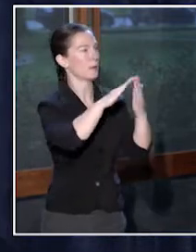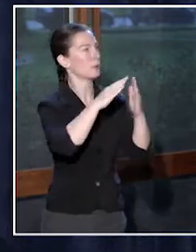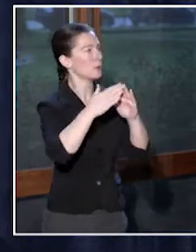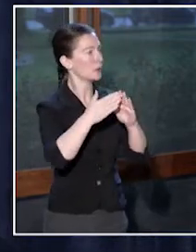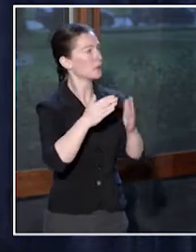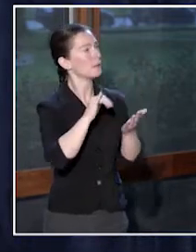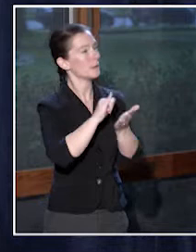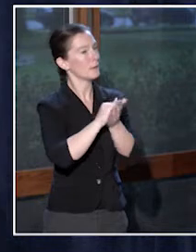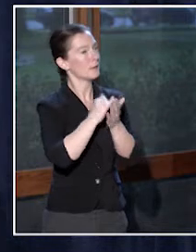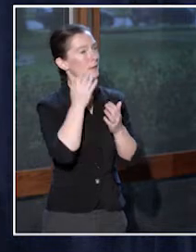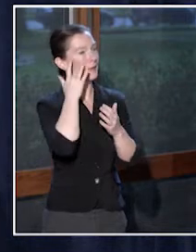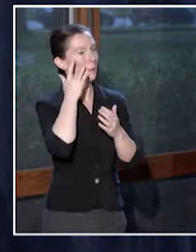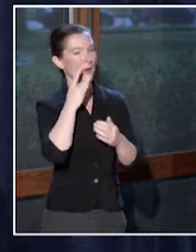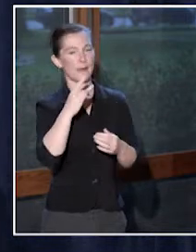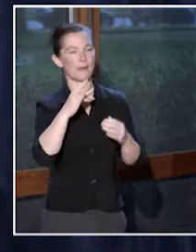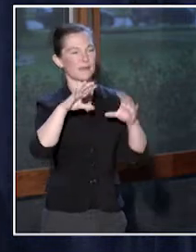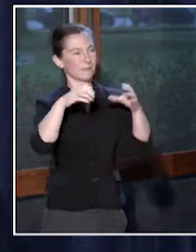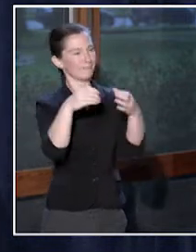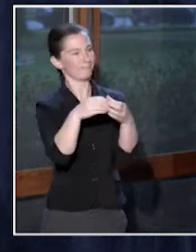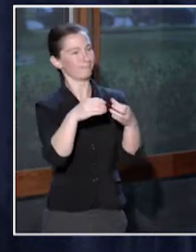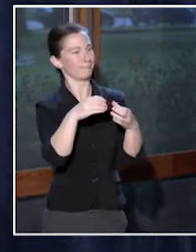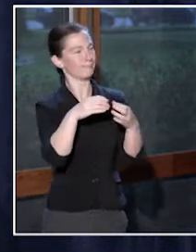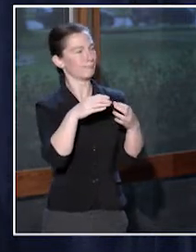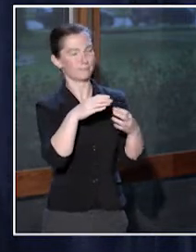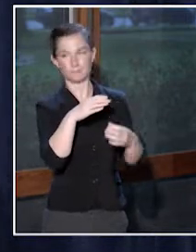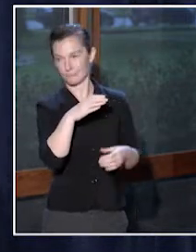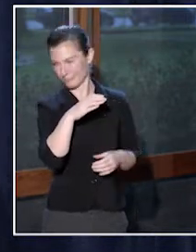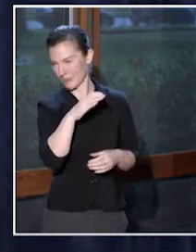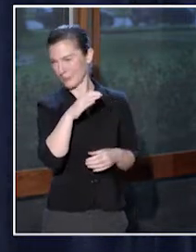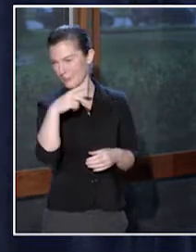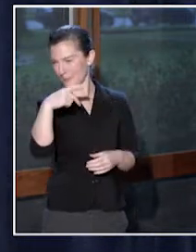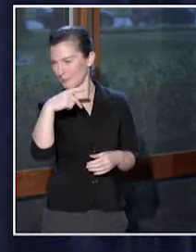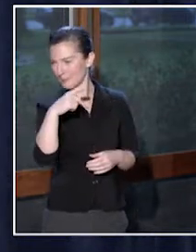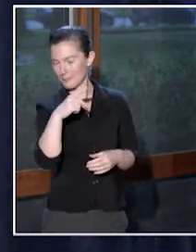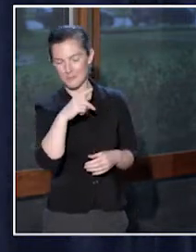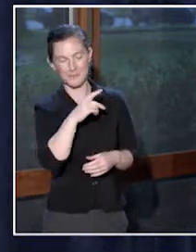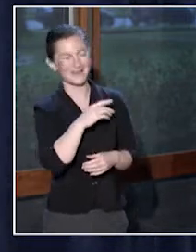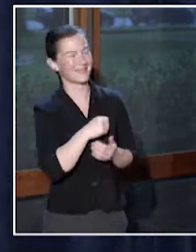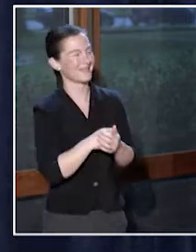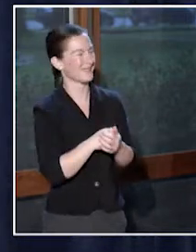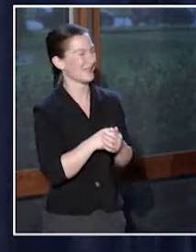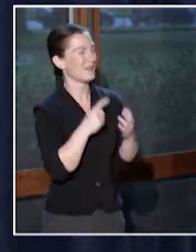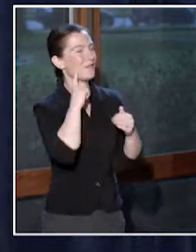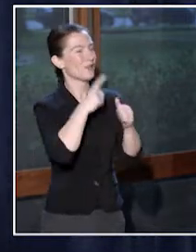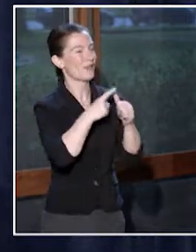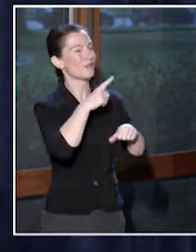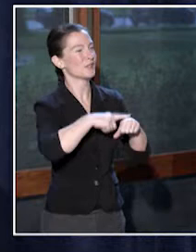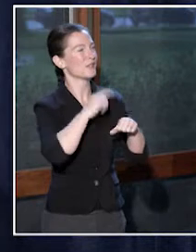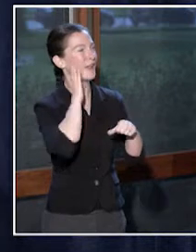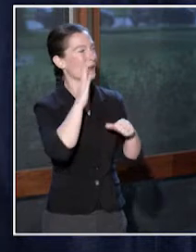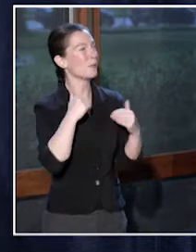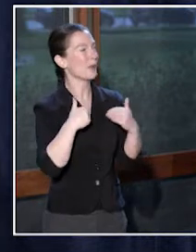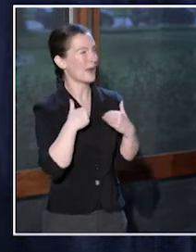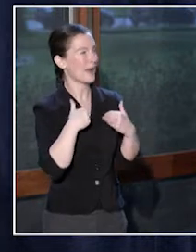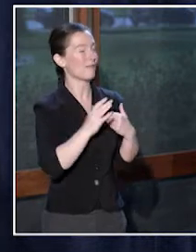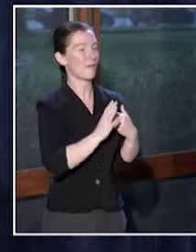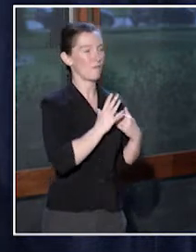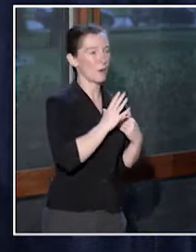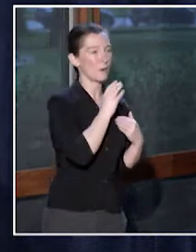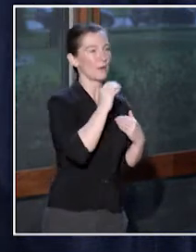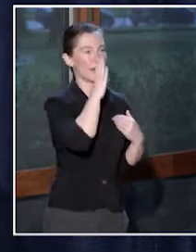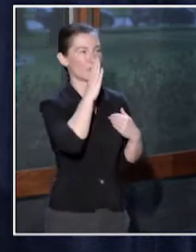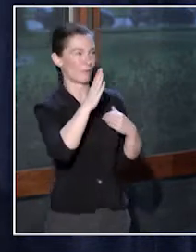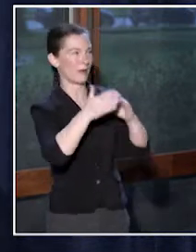Policing is so important. For the first time, there will be a formal and direct collaboration between the police